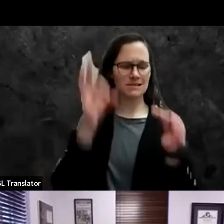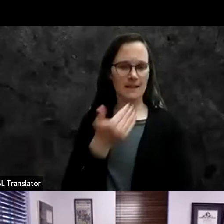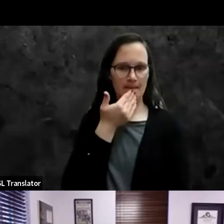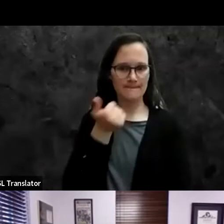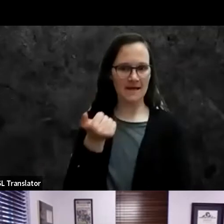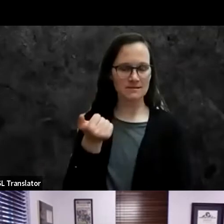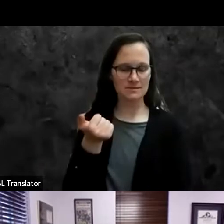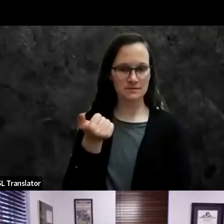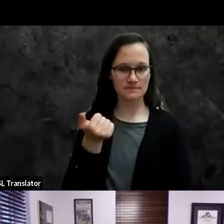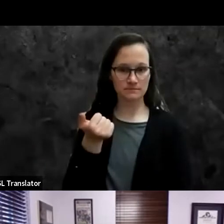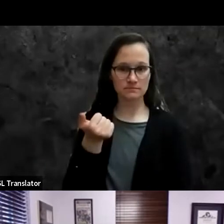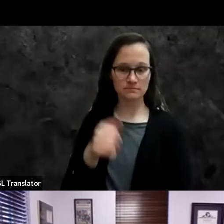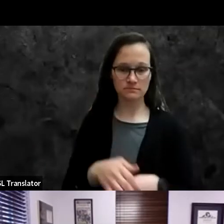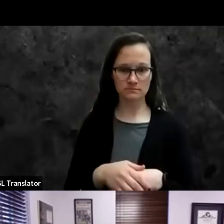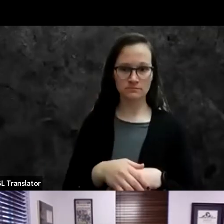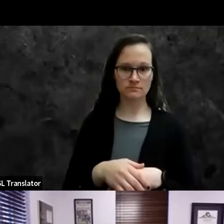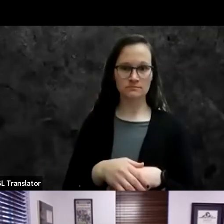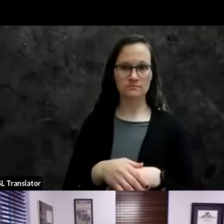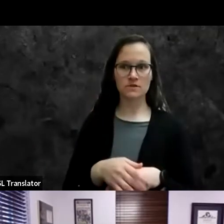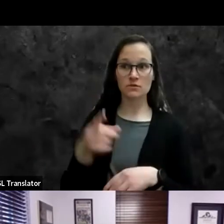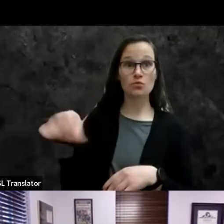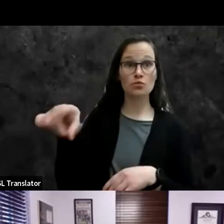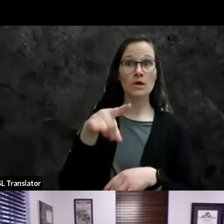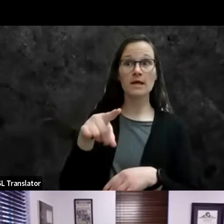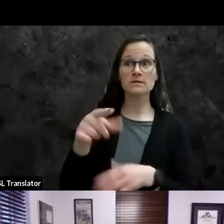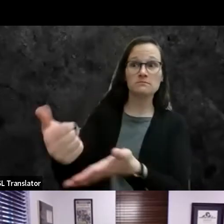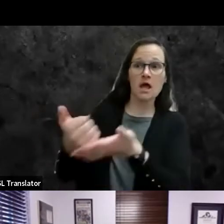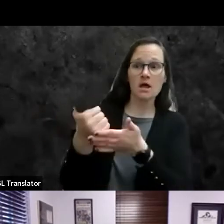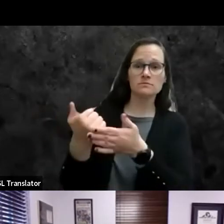decision making, because you send in really good questions that we pursue.